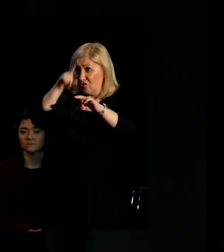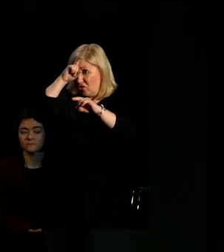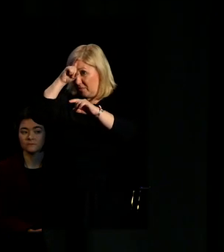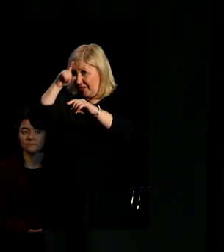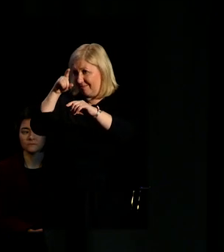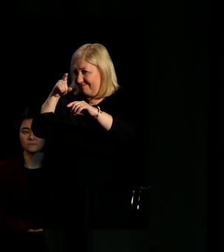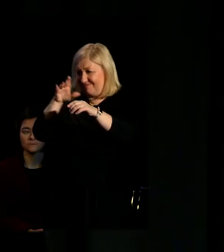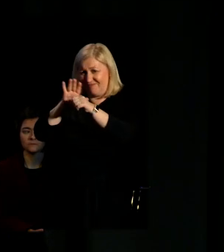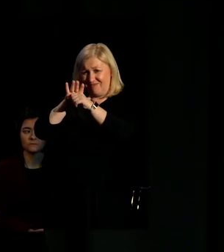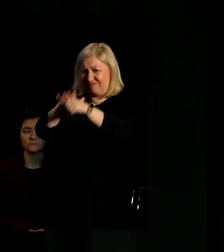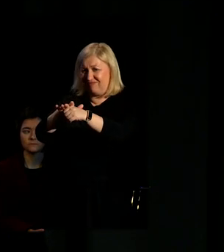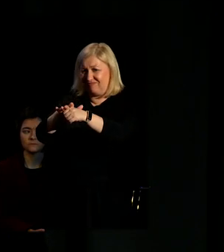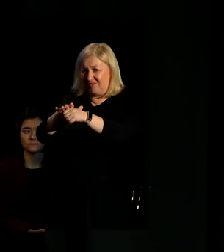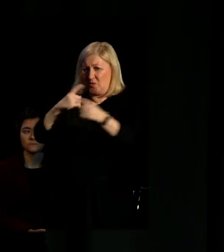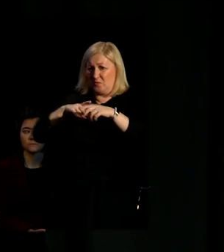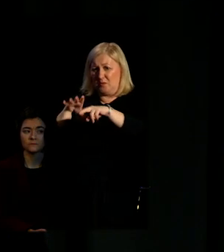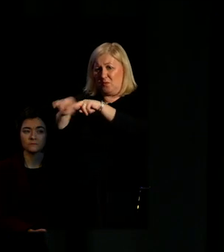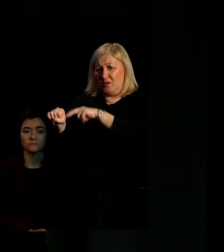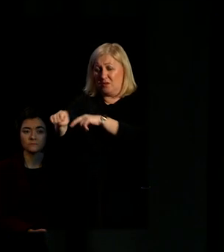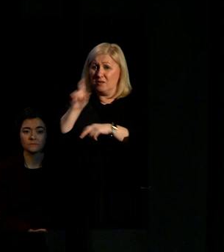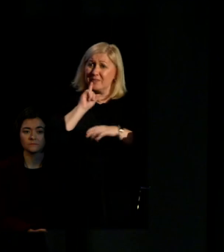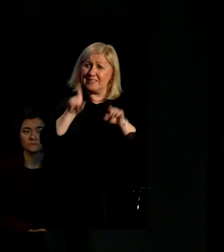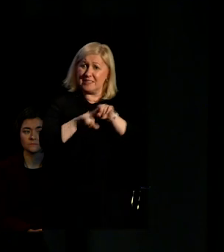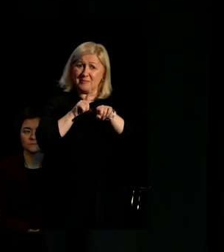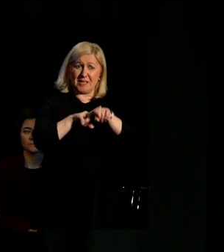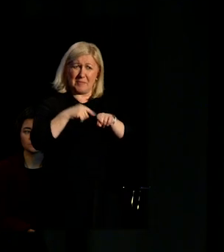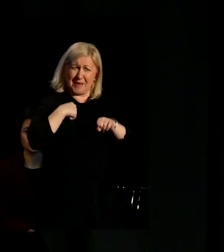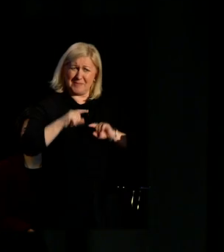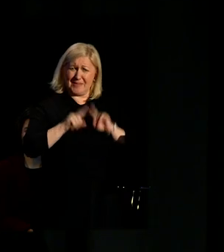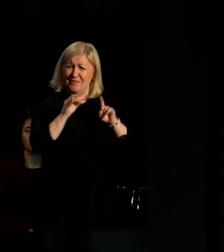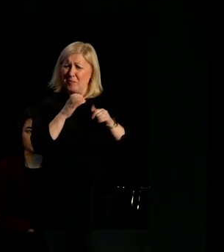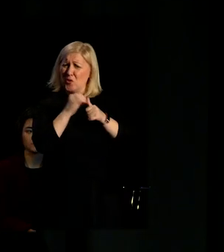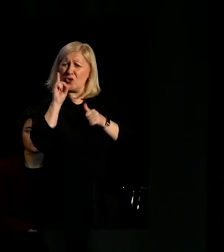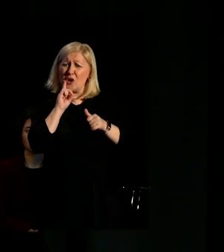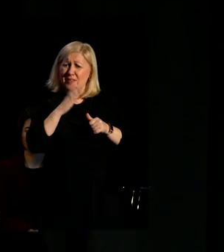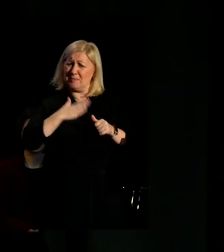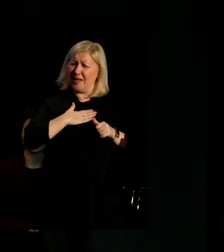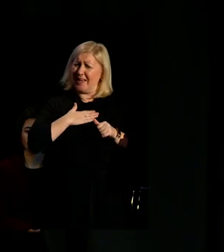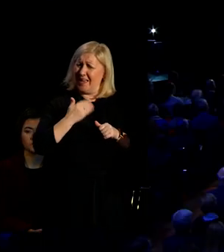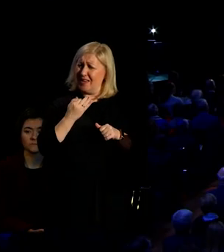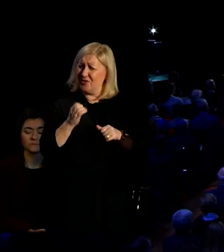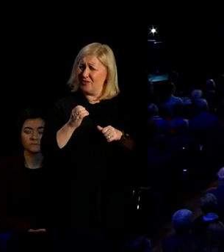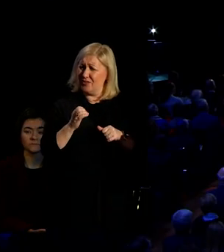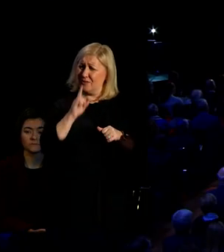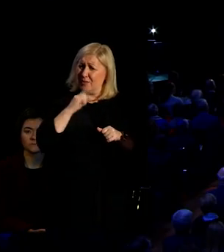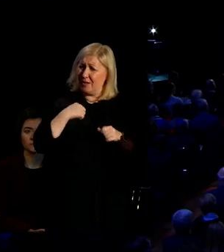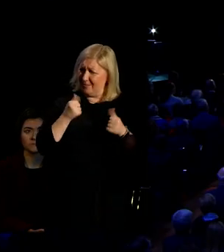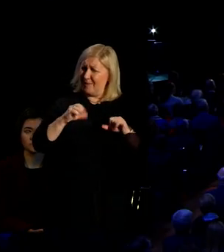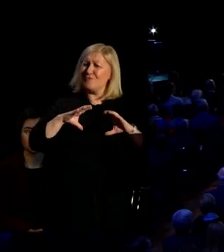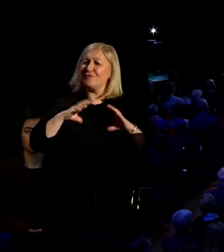was different from other girls my age, very different in many ways, but I was free.